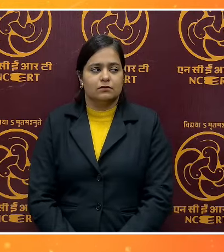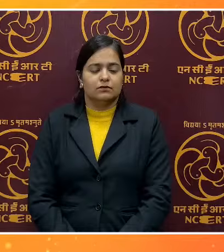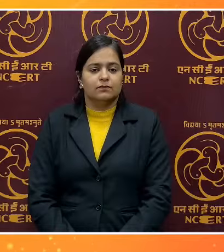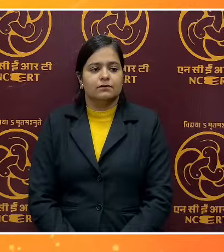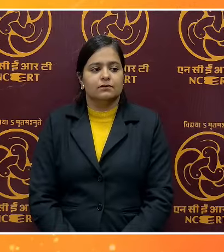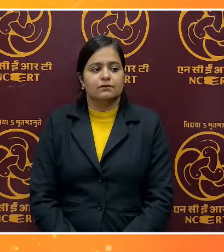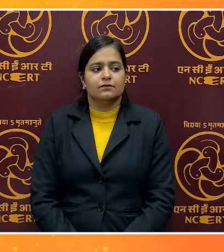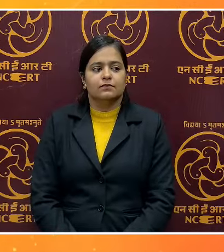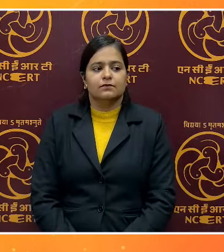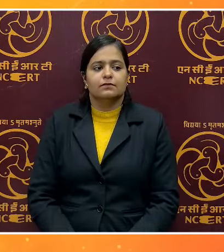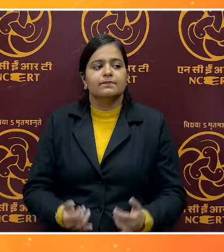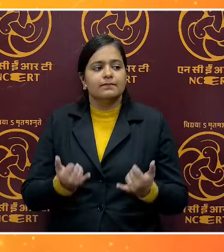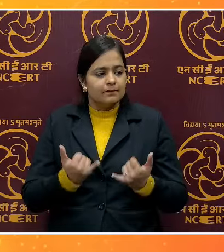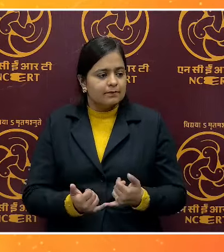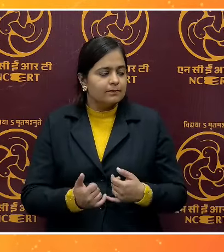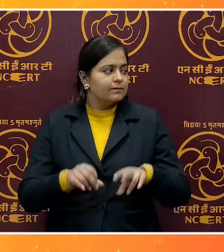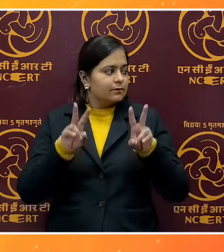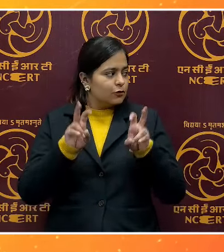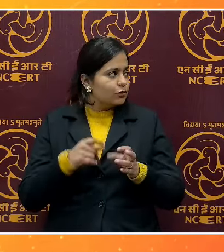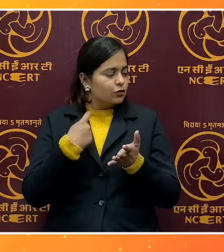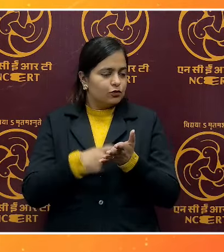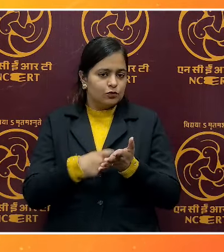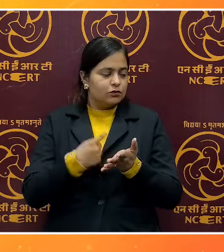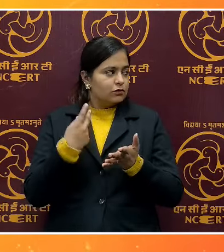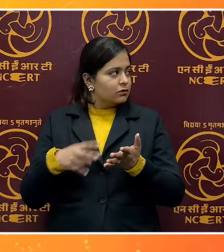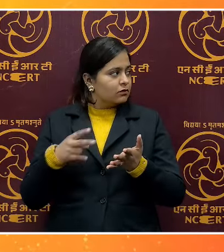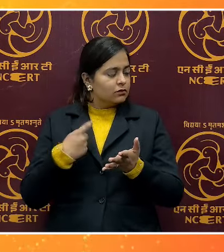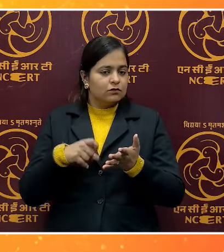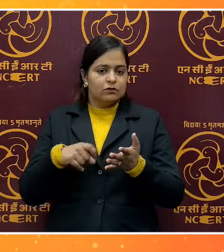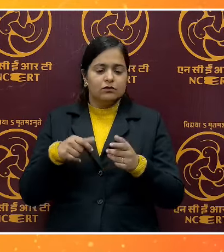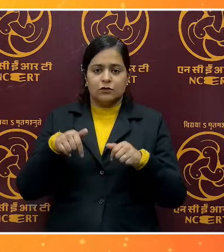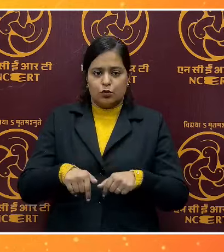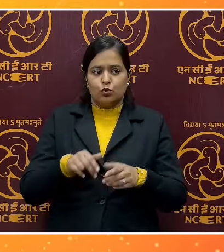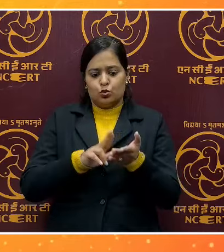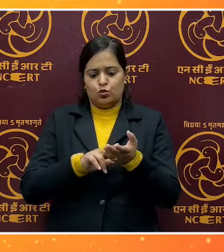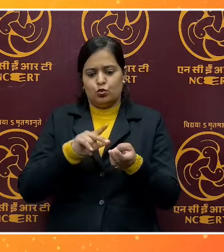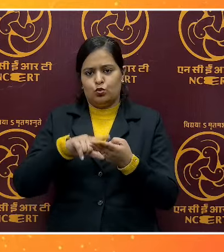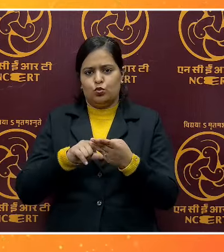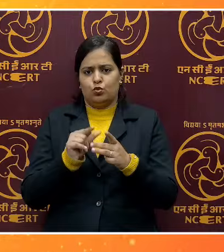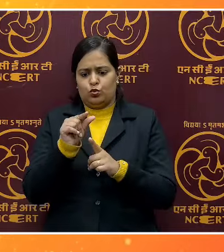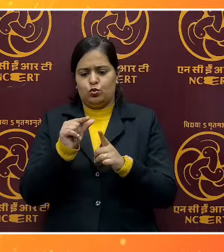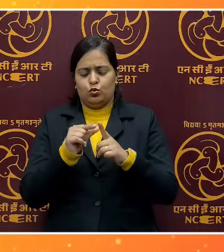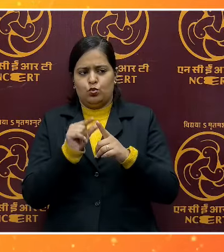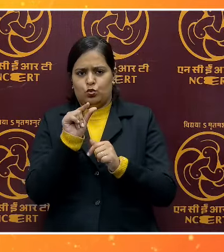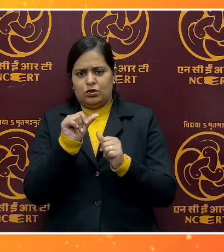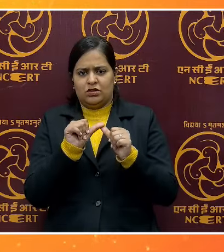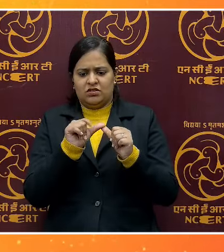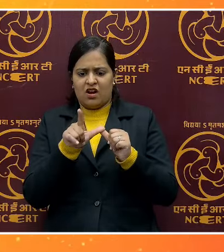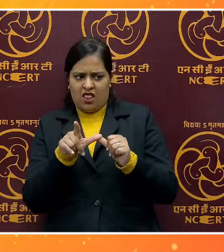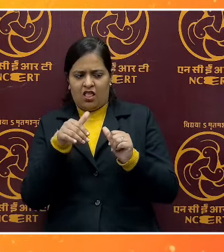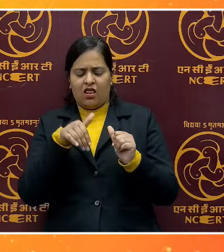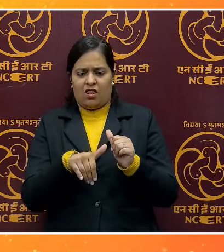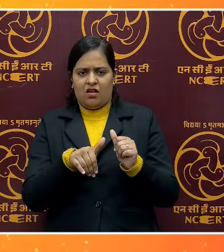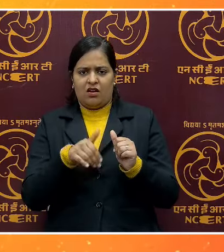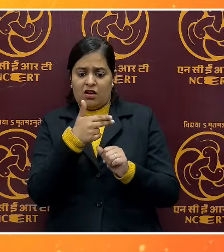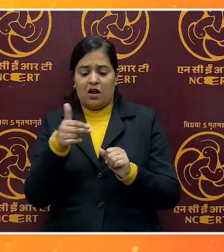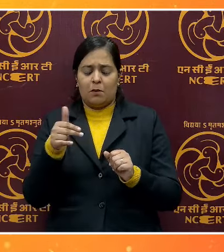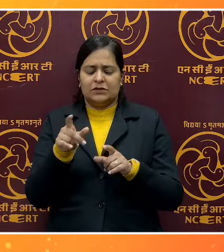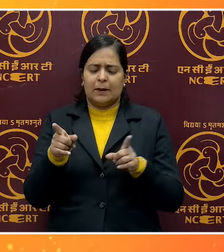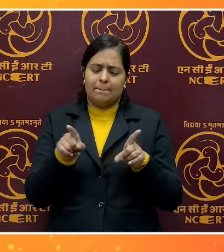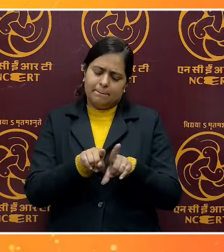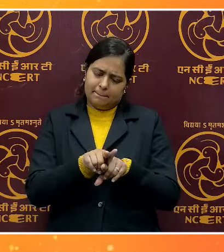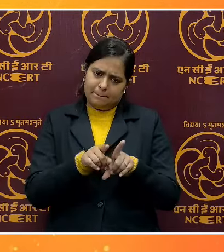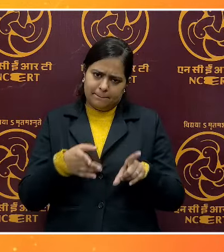Now, next rule, that is the neutral complex molecule is named similar to that